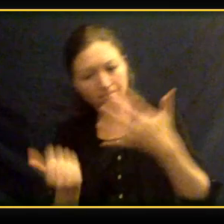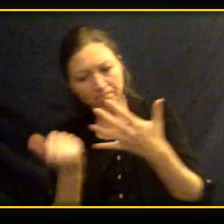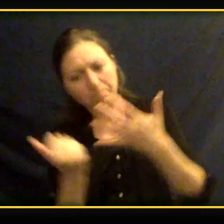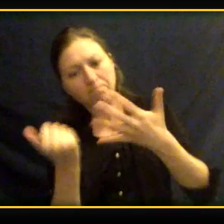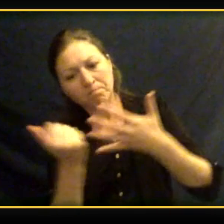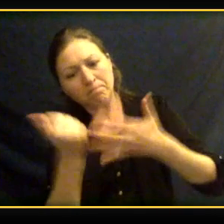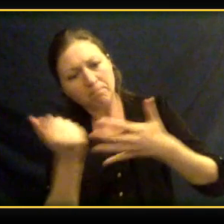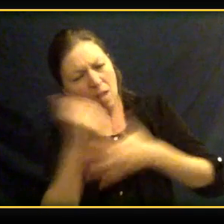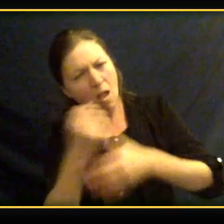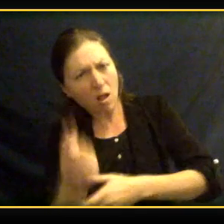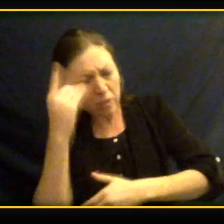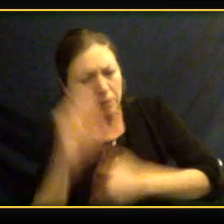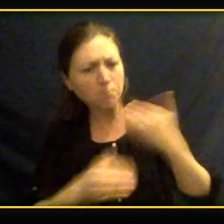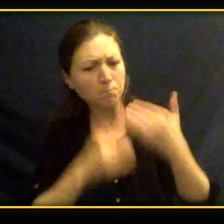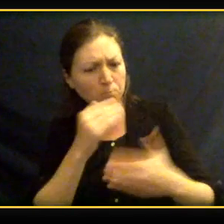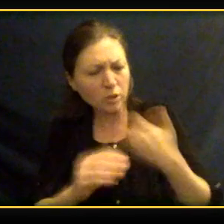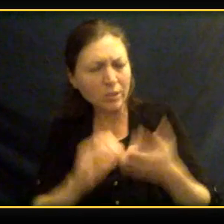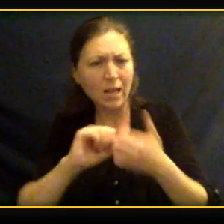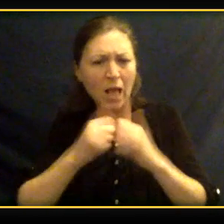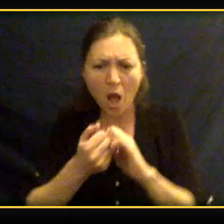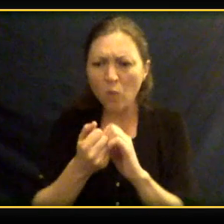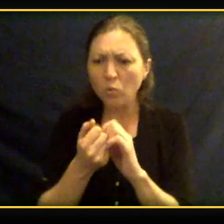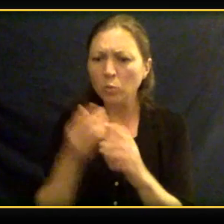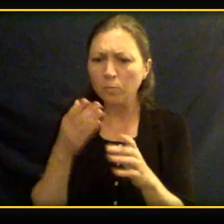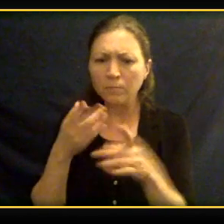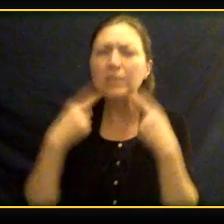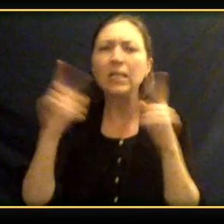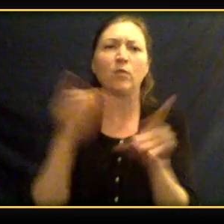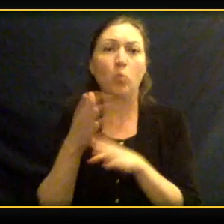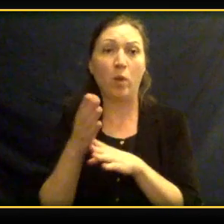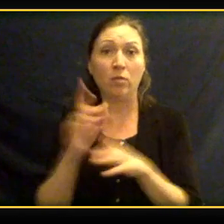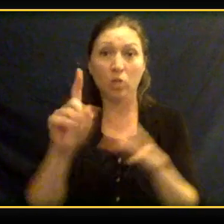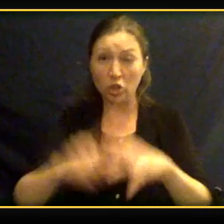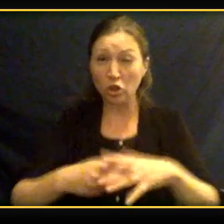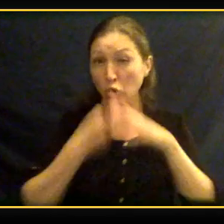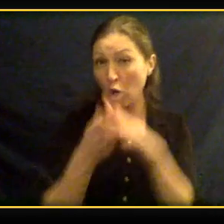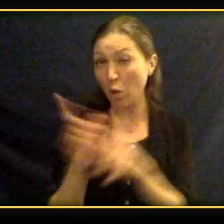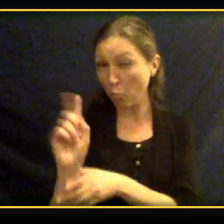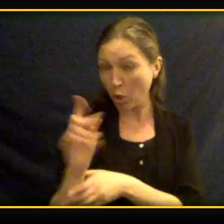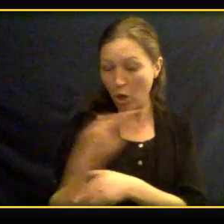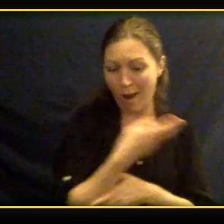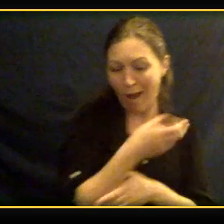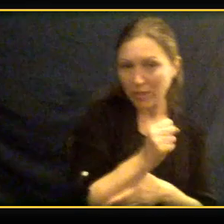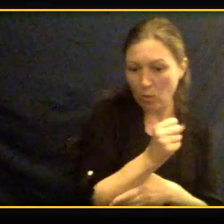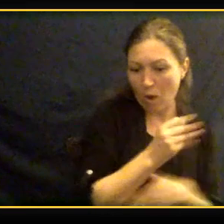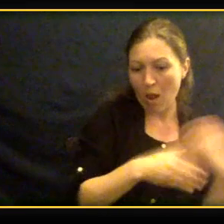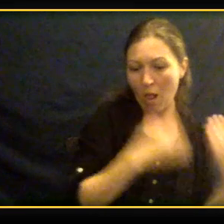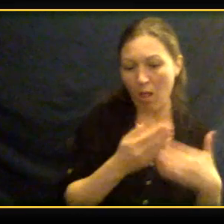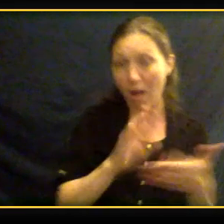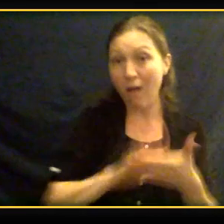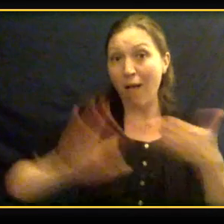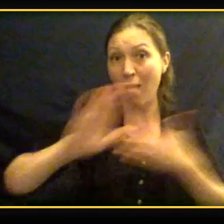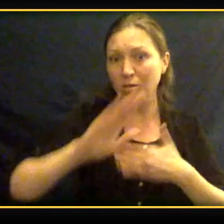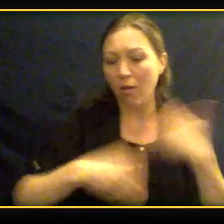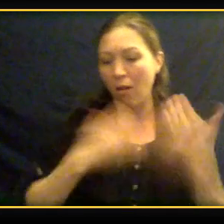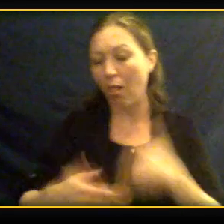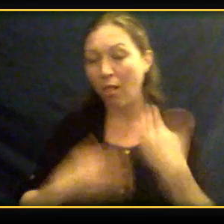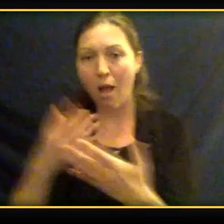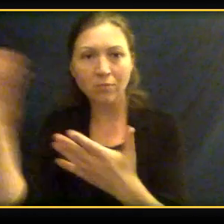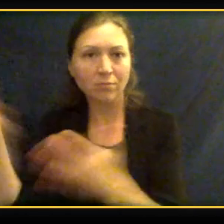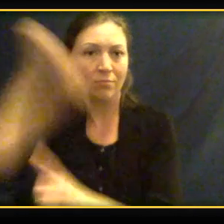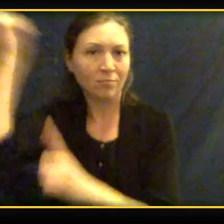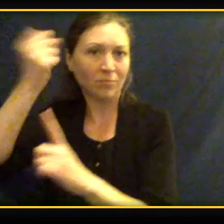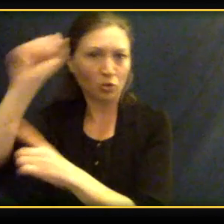disabilities starting in high school, continuing through college, and as professionals in the workforce. SDI's